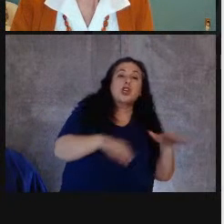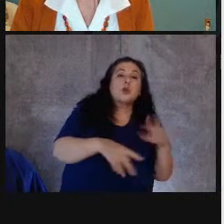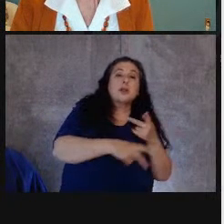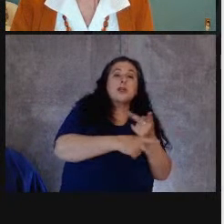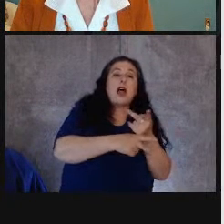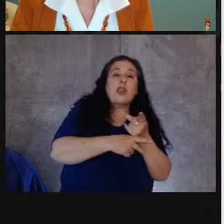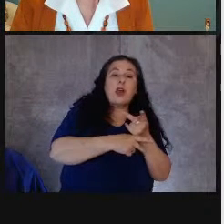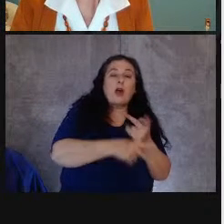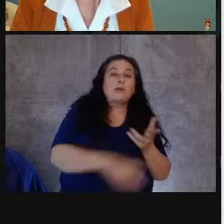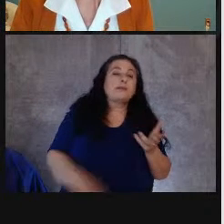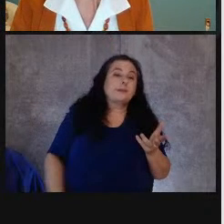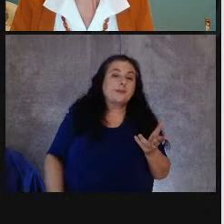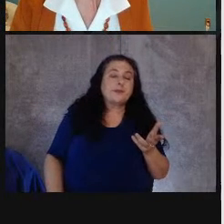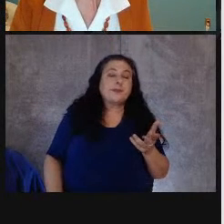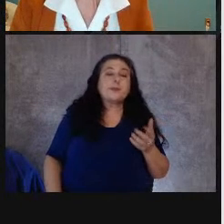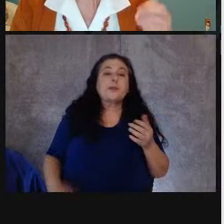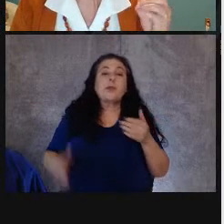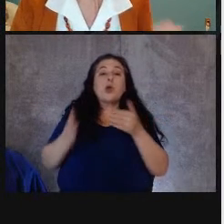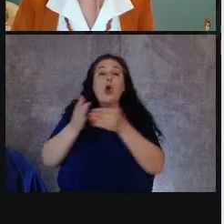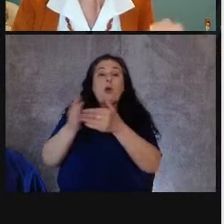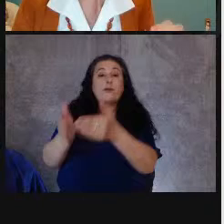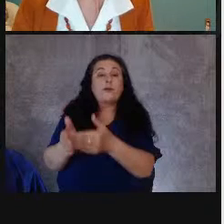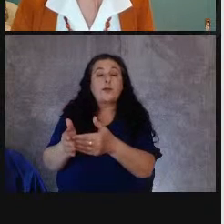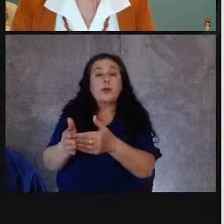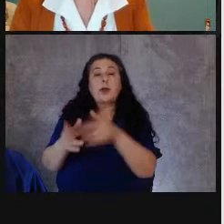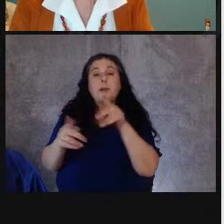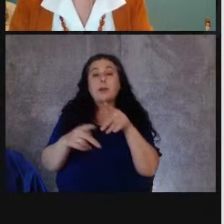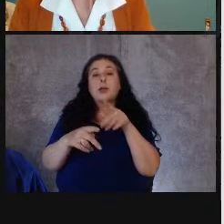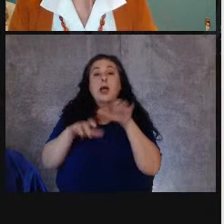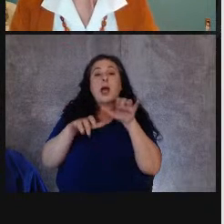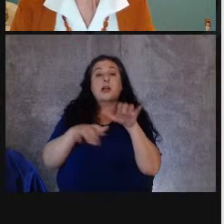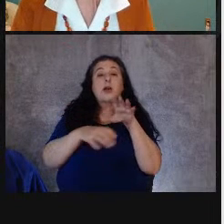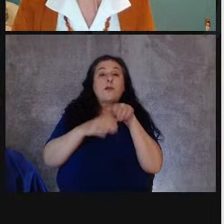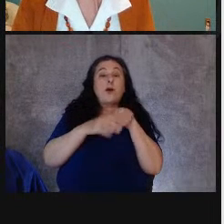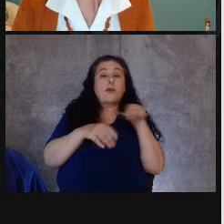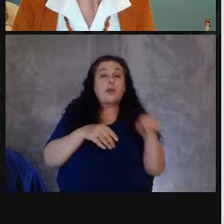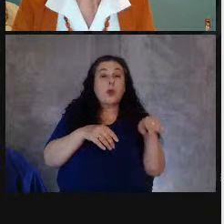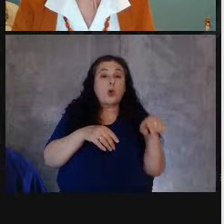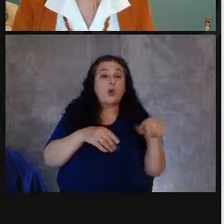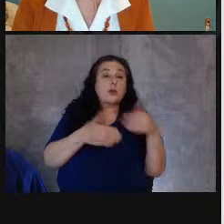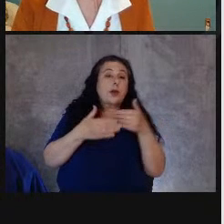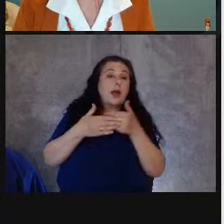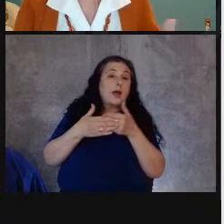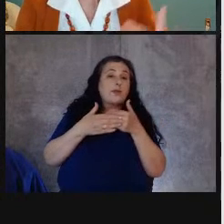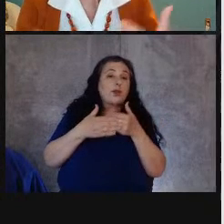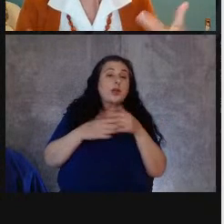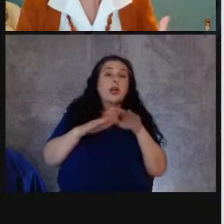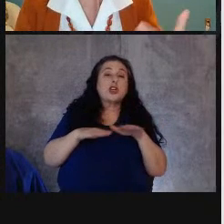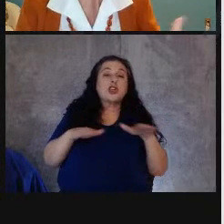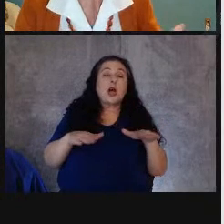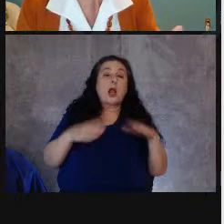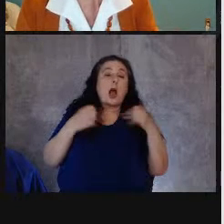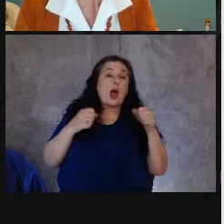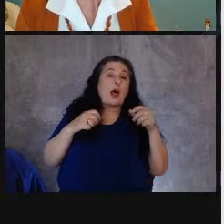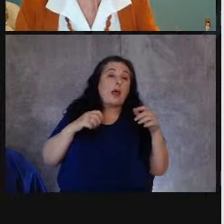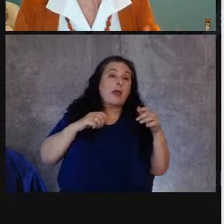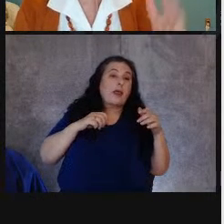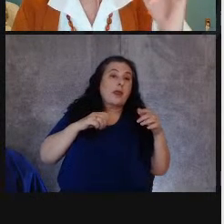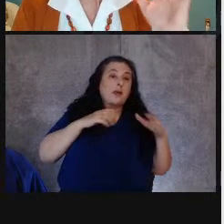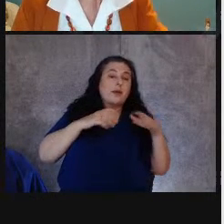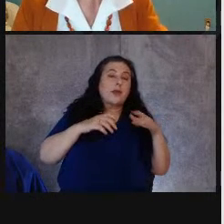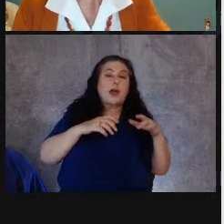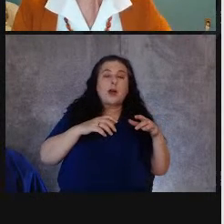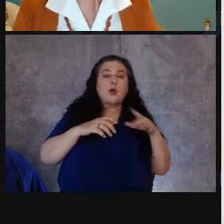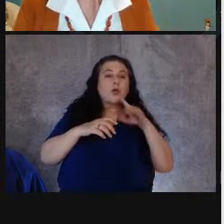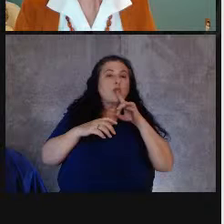so in many cases, the people who were actively involved in these infant and child health campaigns, they kind of grafted their